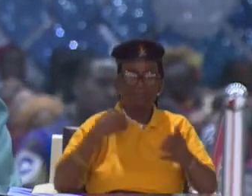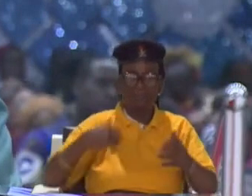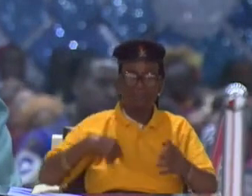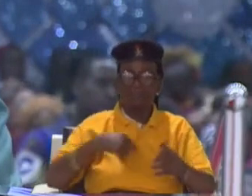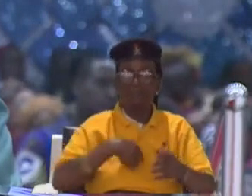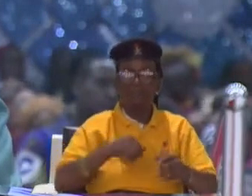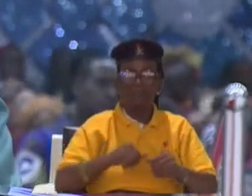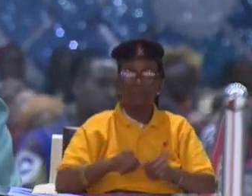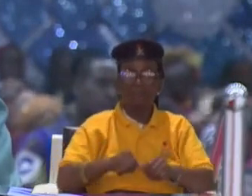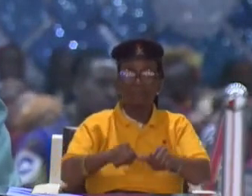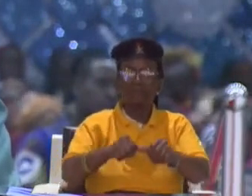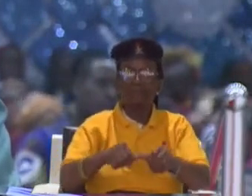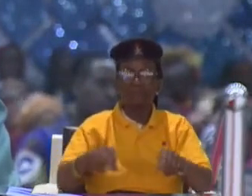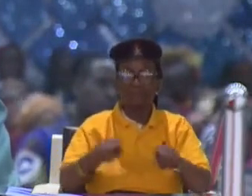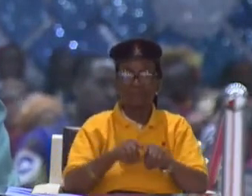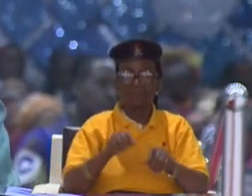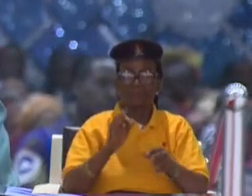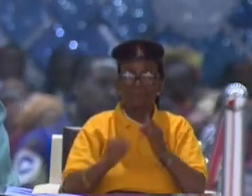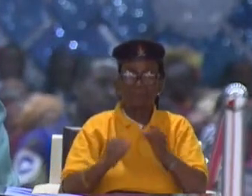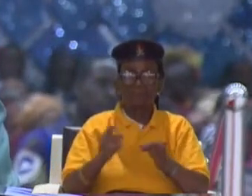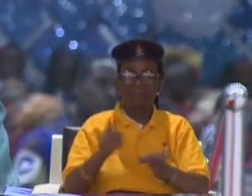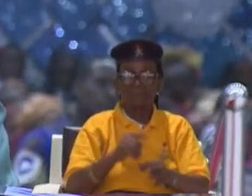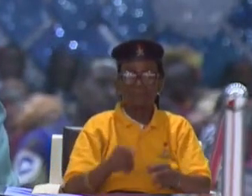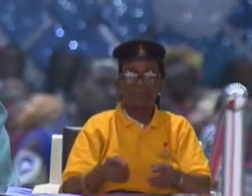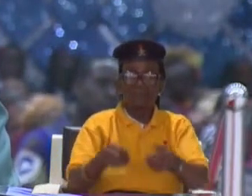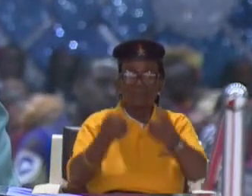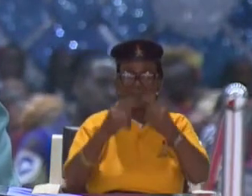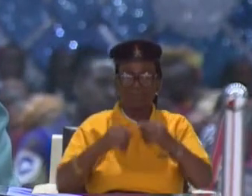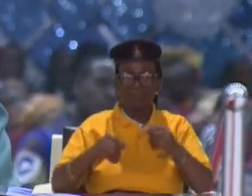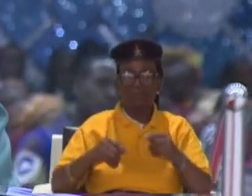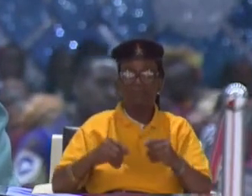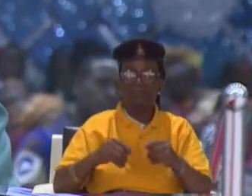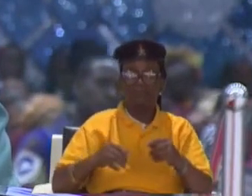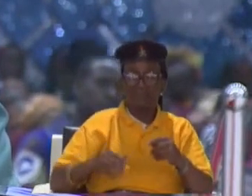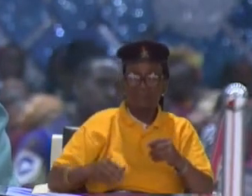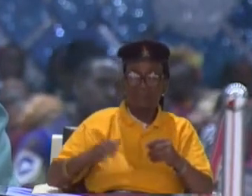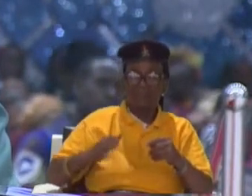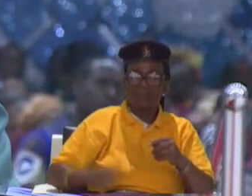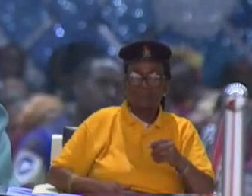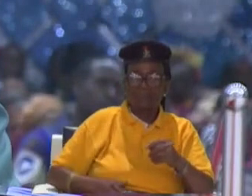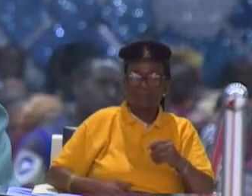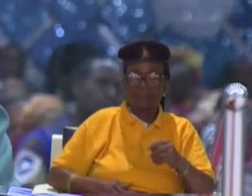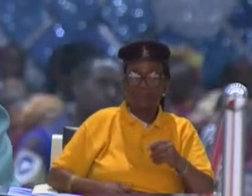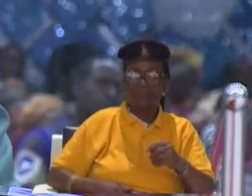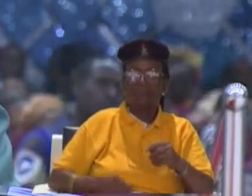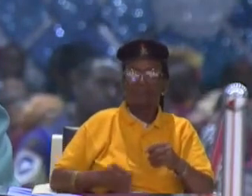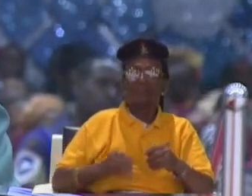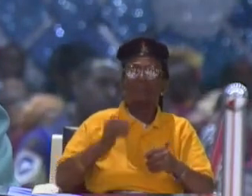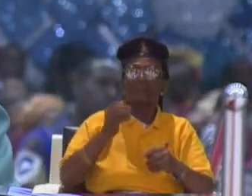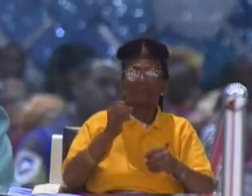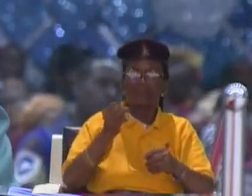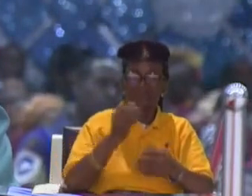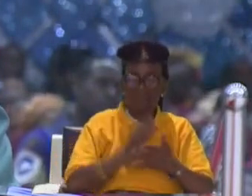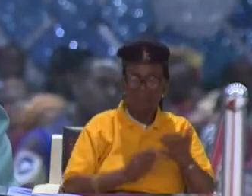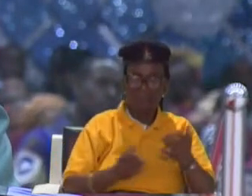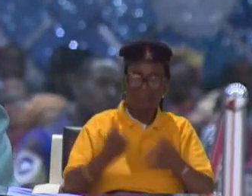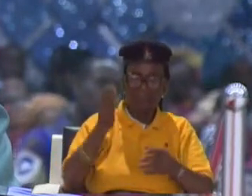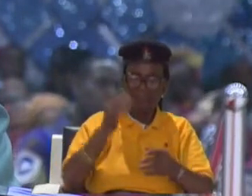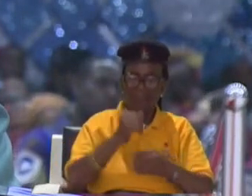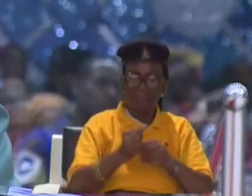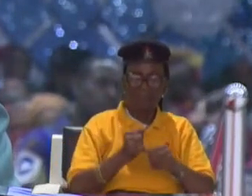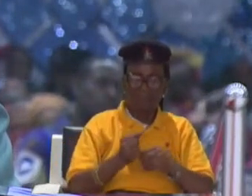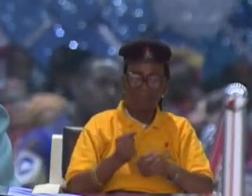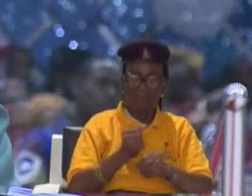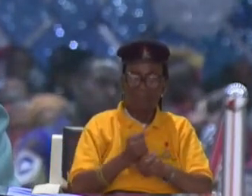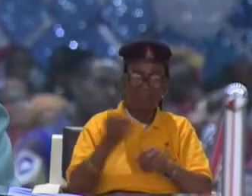So if you came barren 2 years ago, but God has finally given you your children. Ti o ba wa ni idun ta